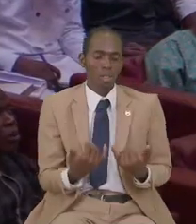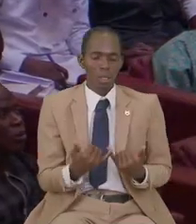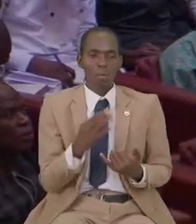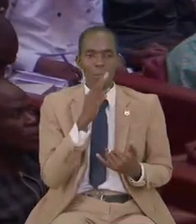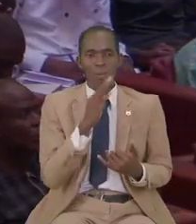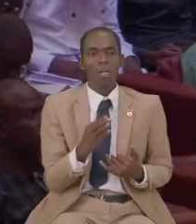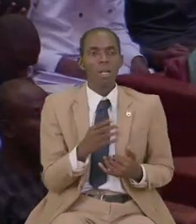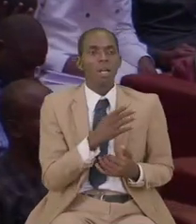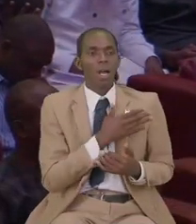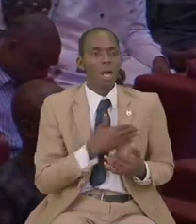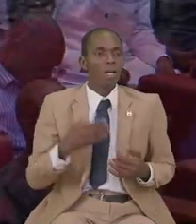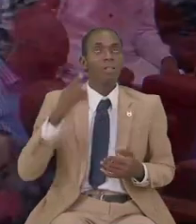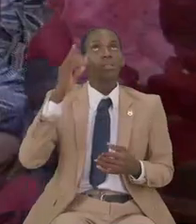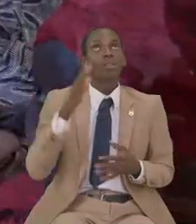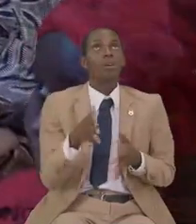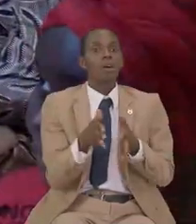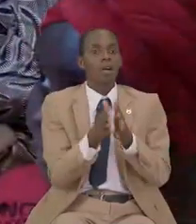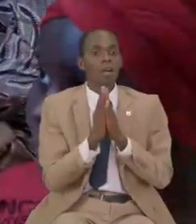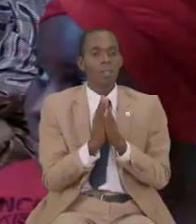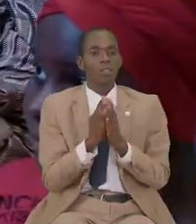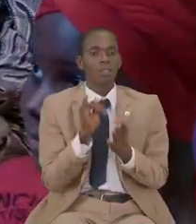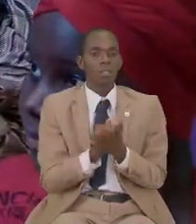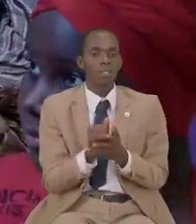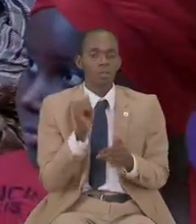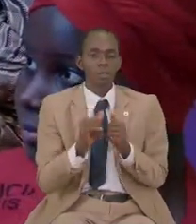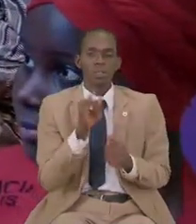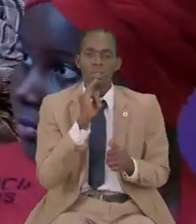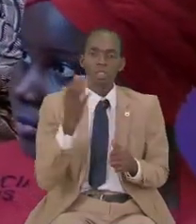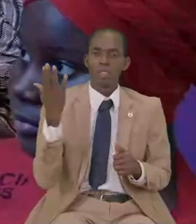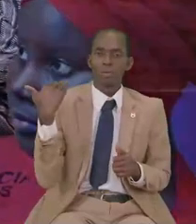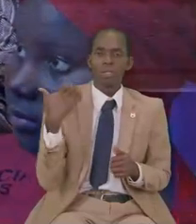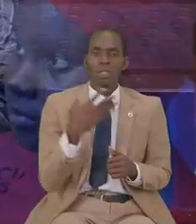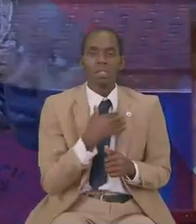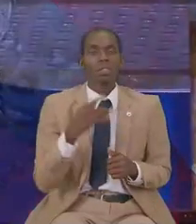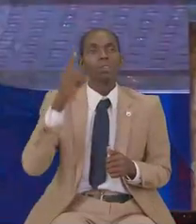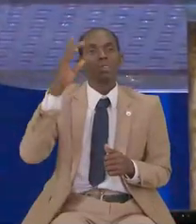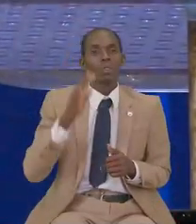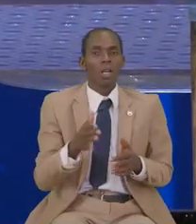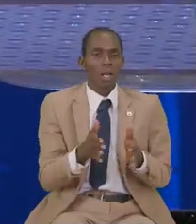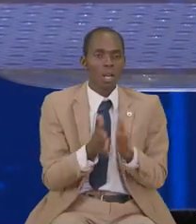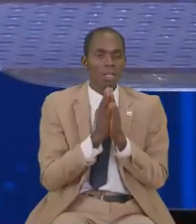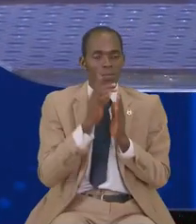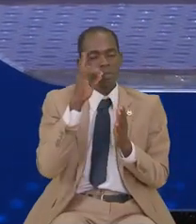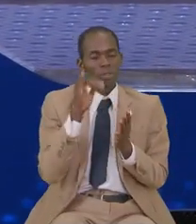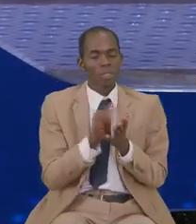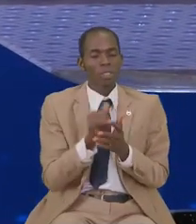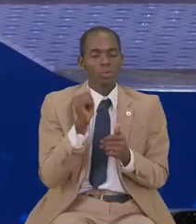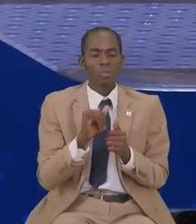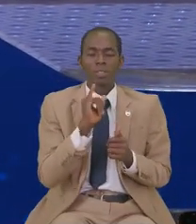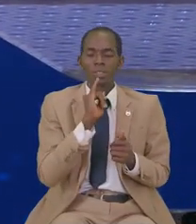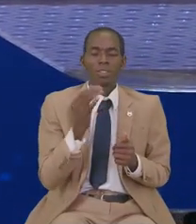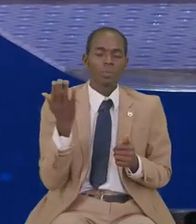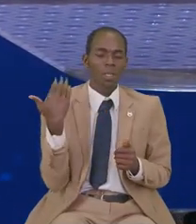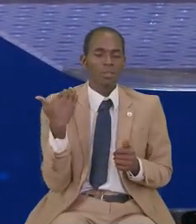God requires that which is past, and God requires that which